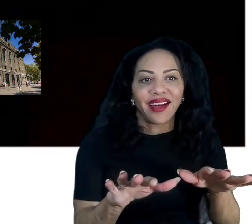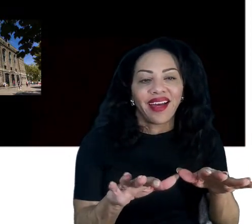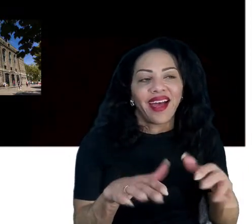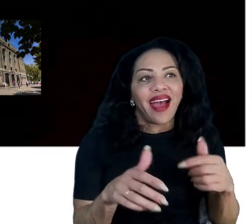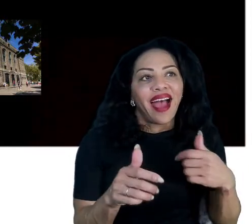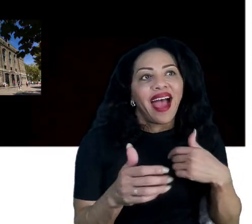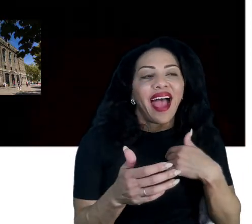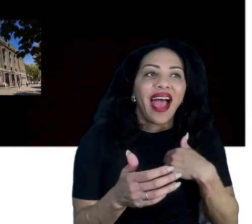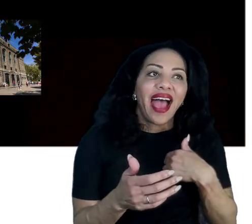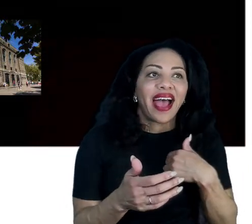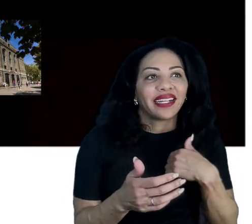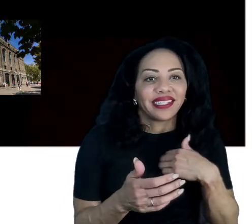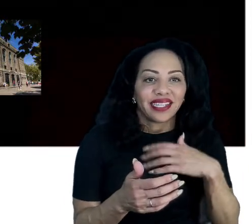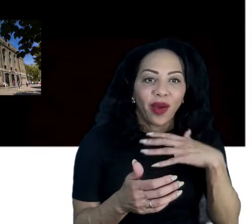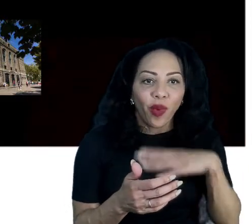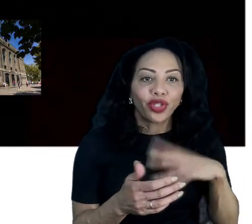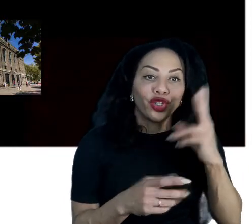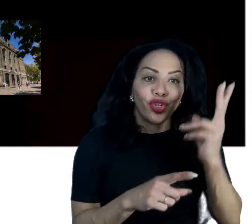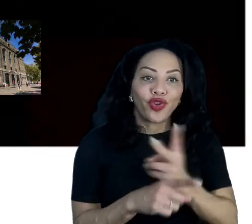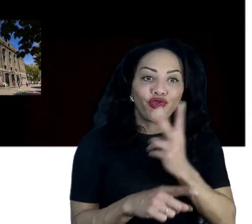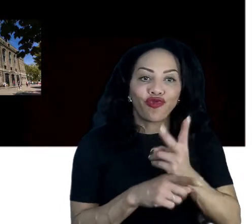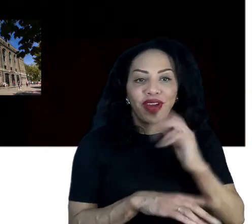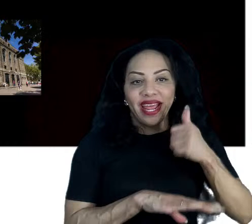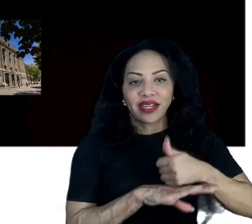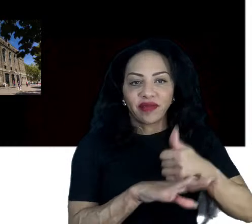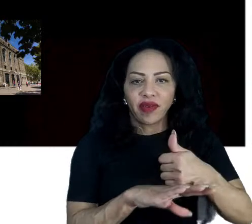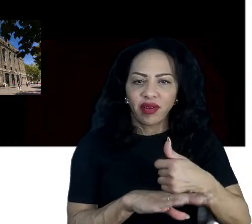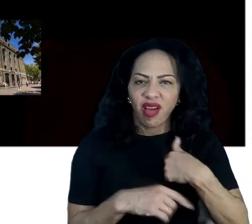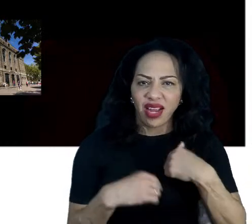about but I'll try not to do that.